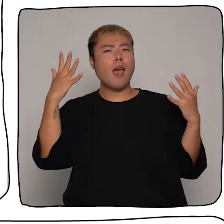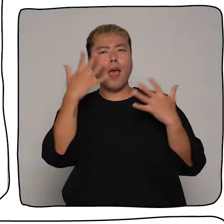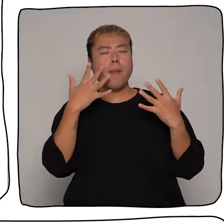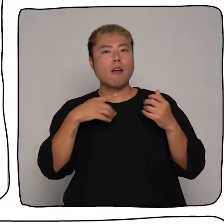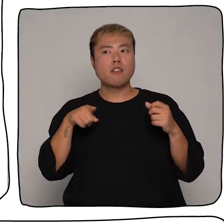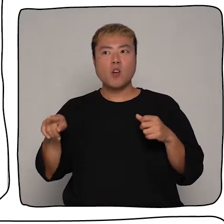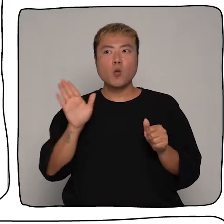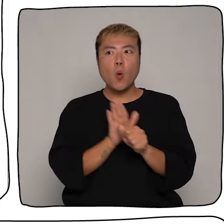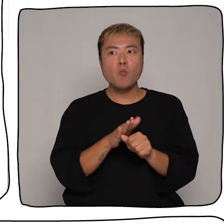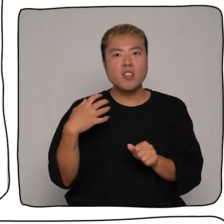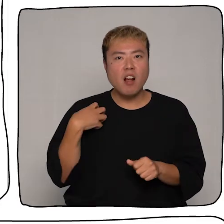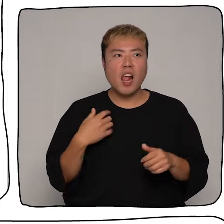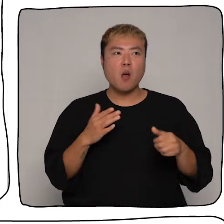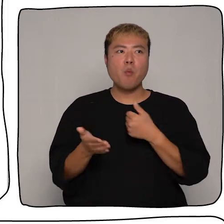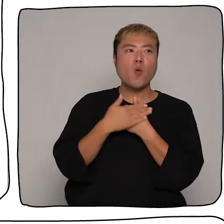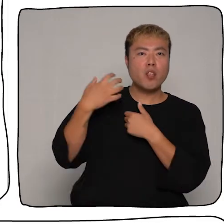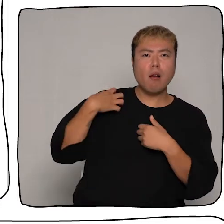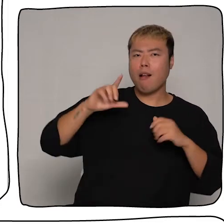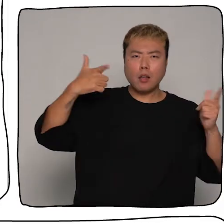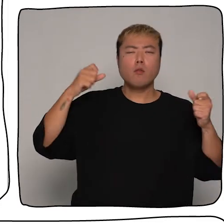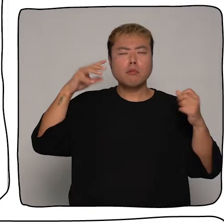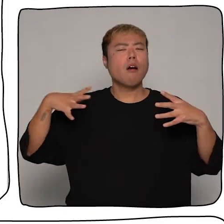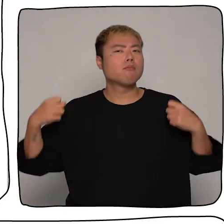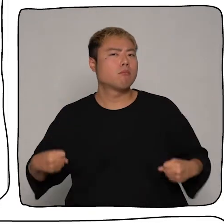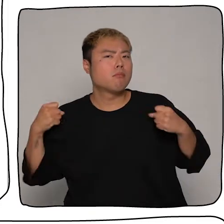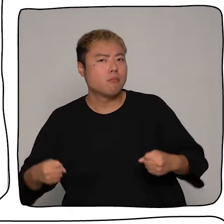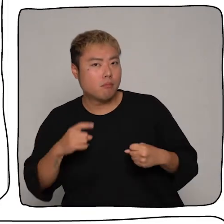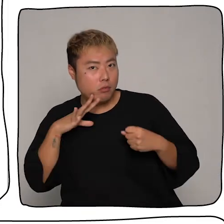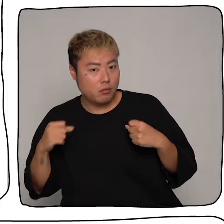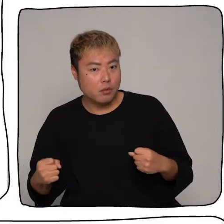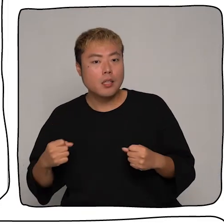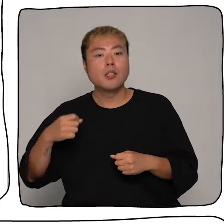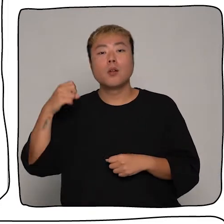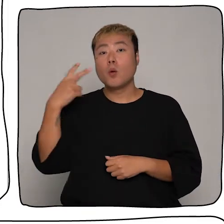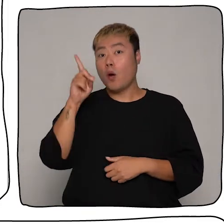becomes ambiguous. And next comment